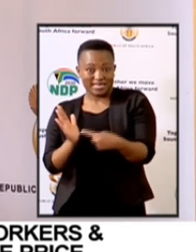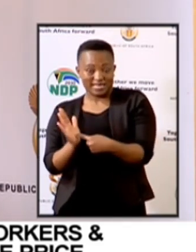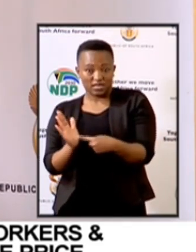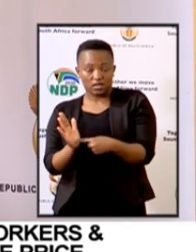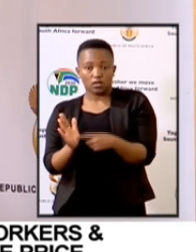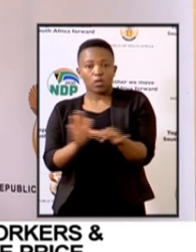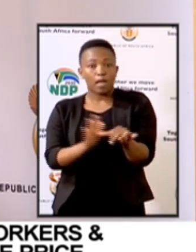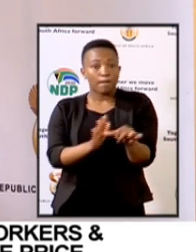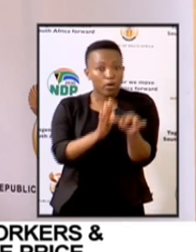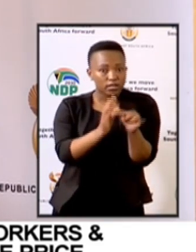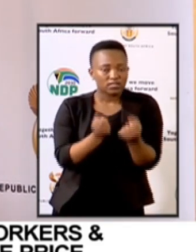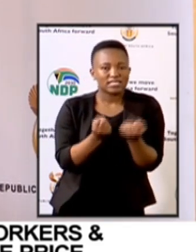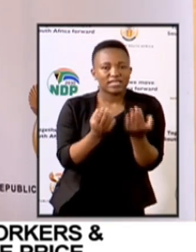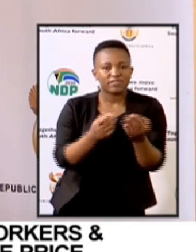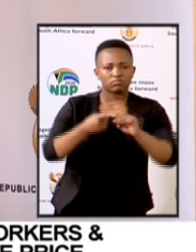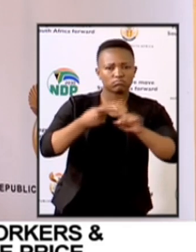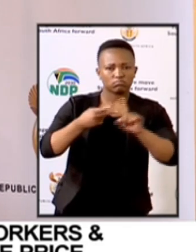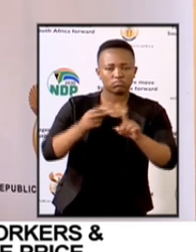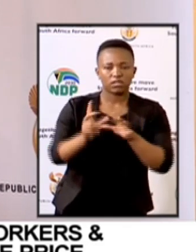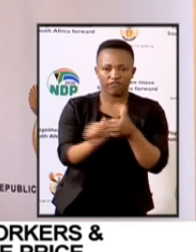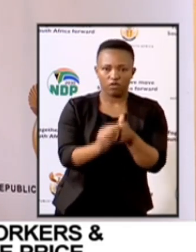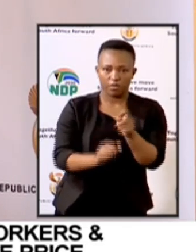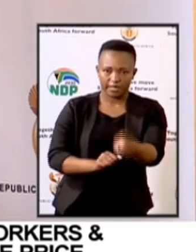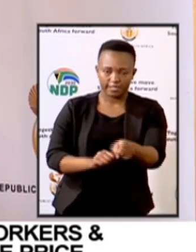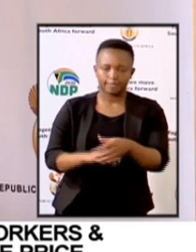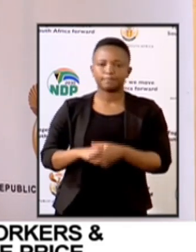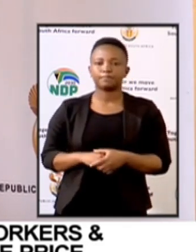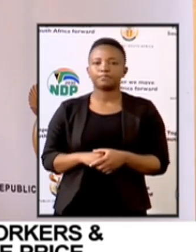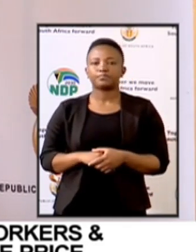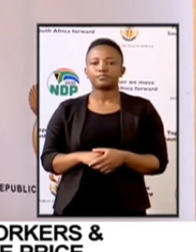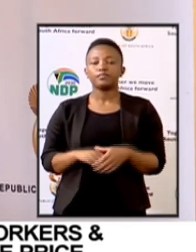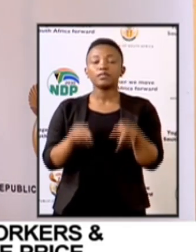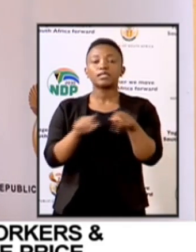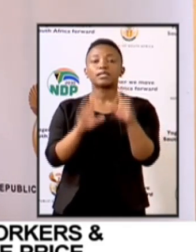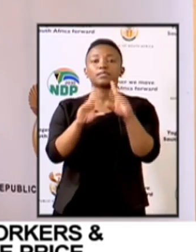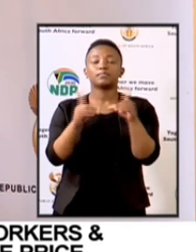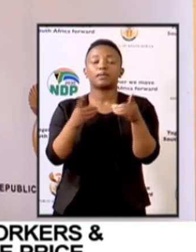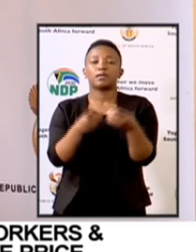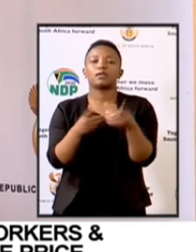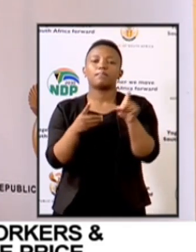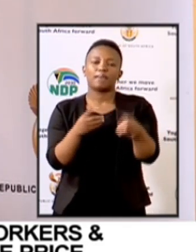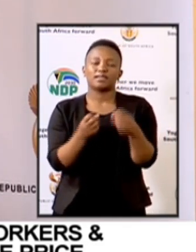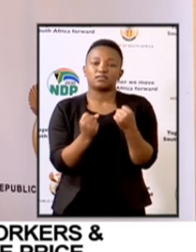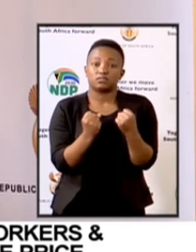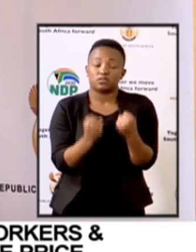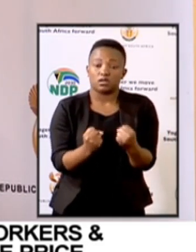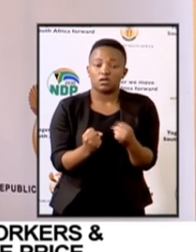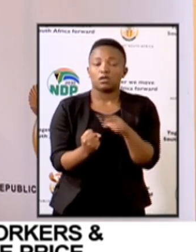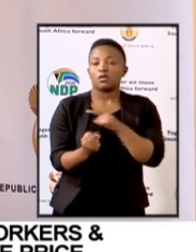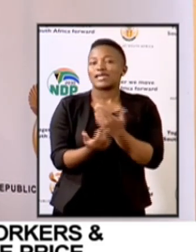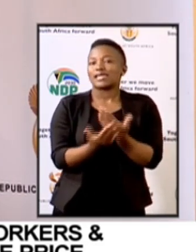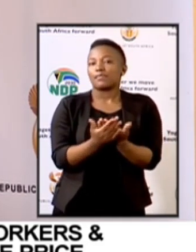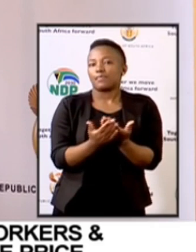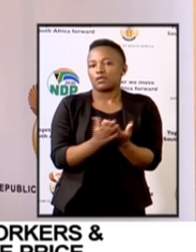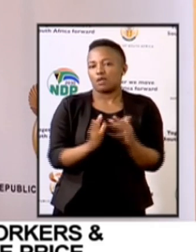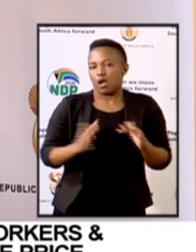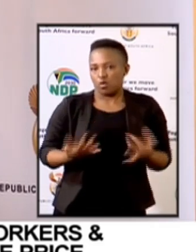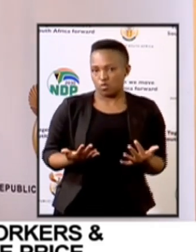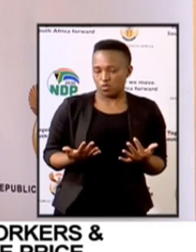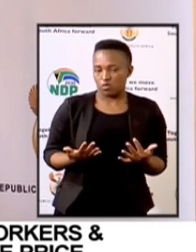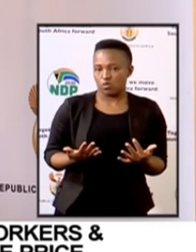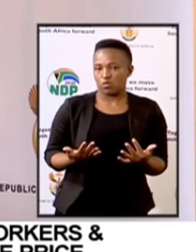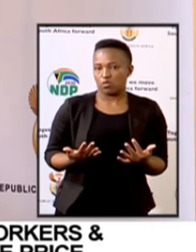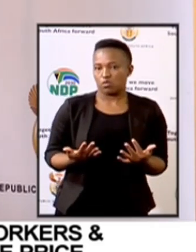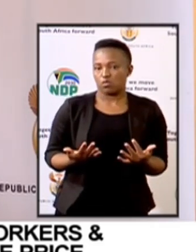and essential services. Further, the departments are urged to strengthen such capabilities by